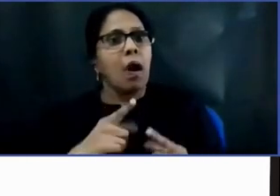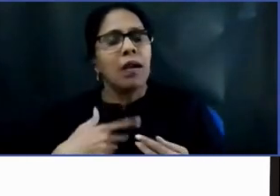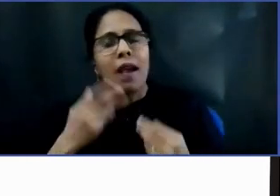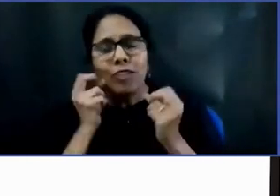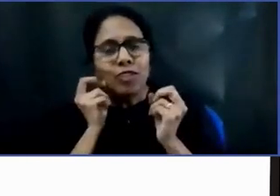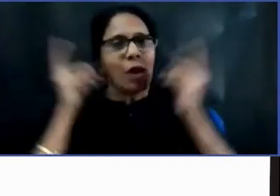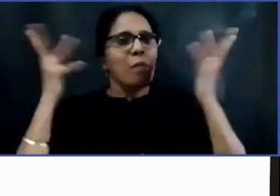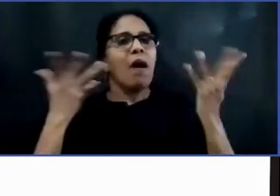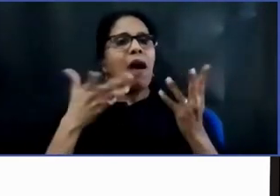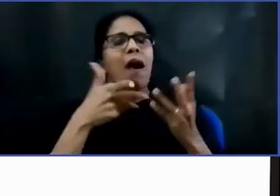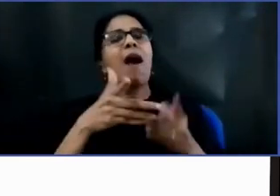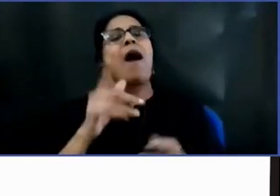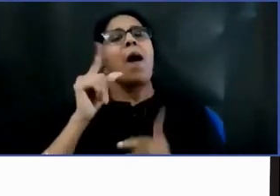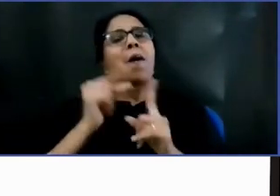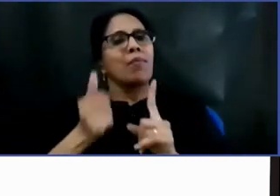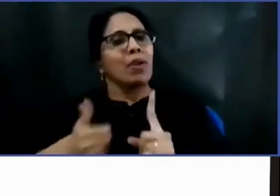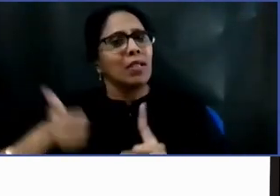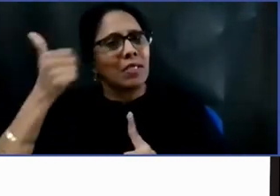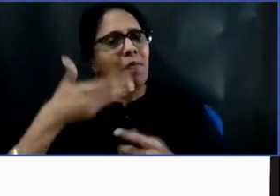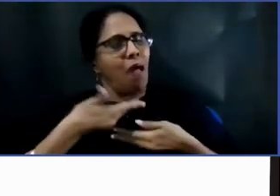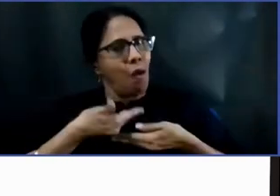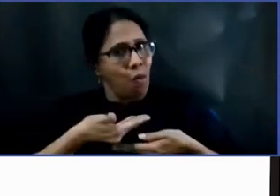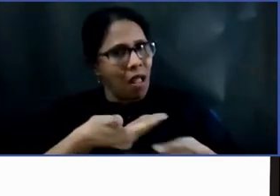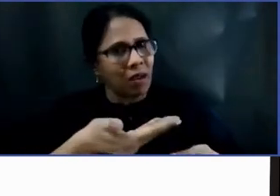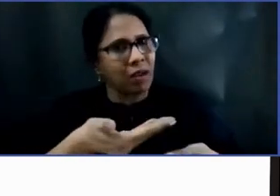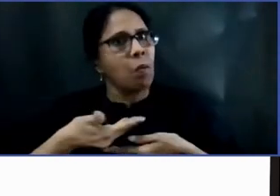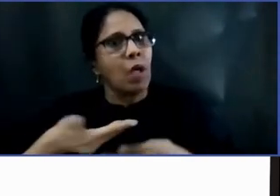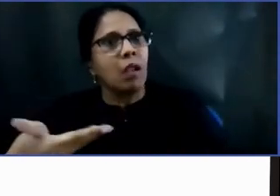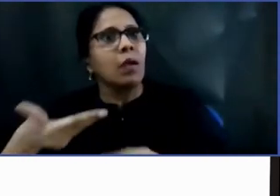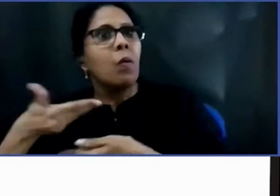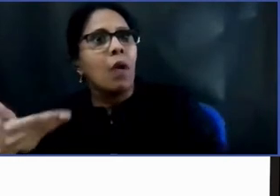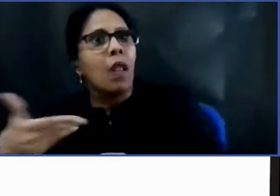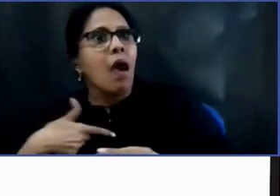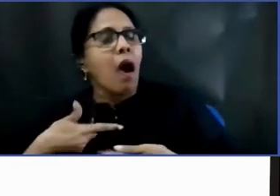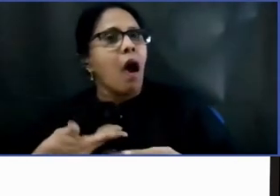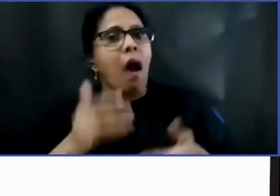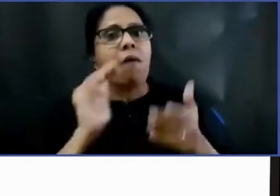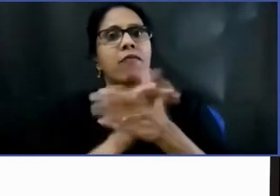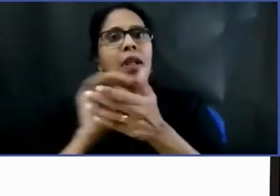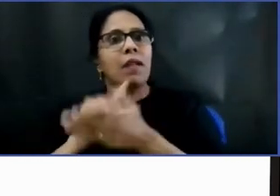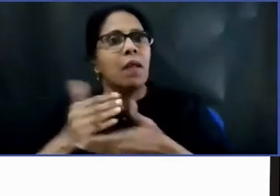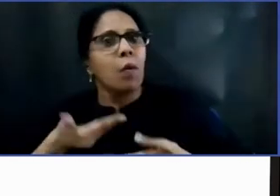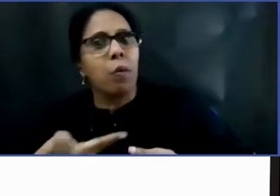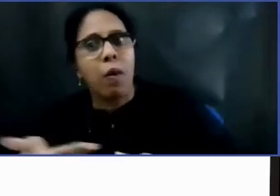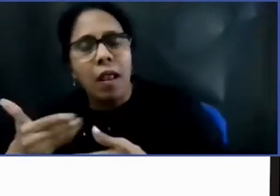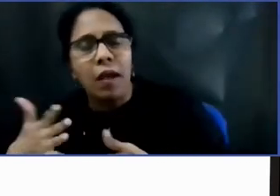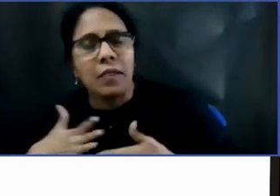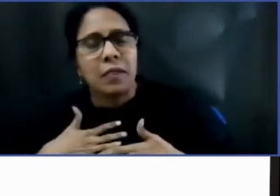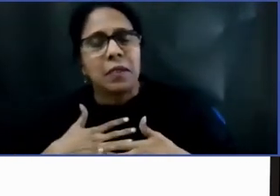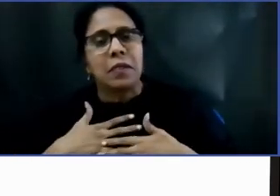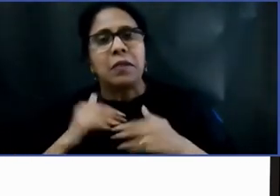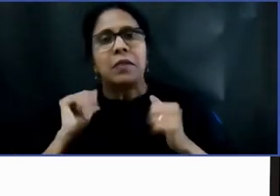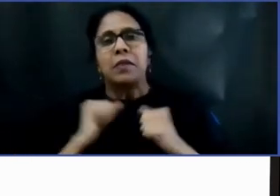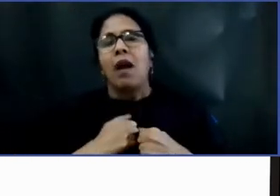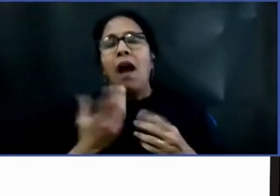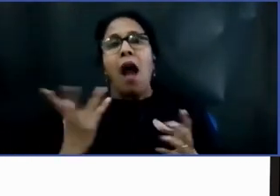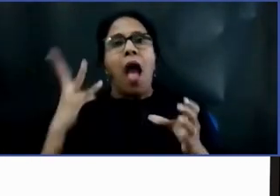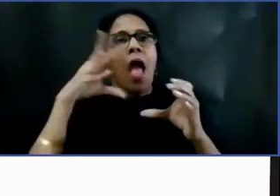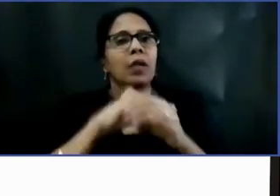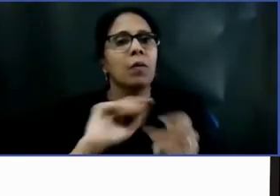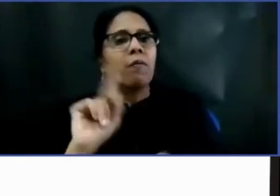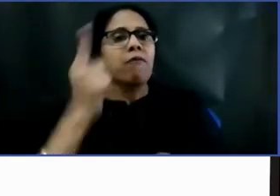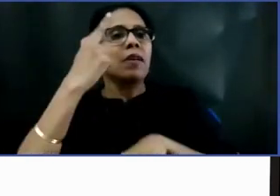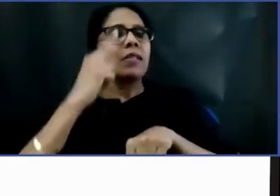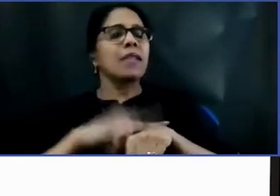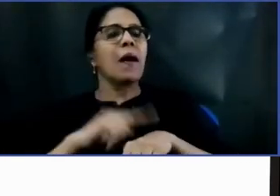wishes by the principal in the school assembly. It remains one of my first and the best memories about inclusion. I